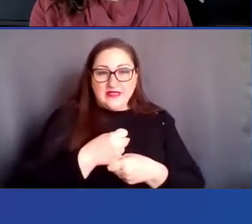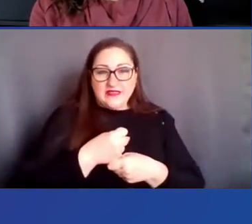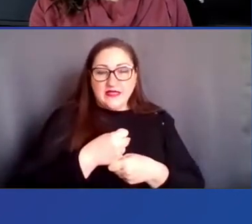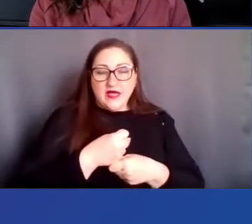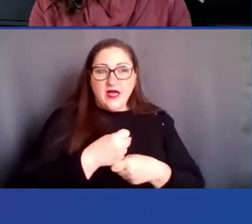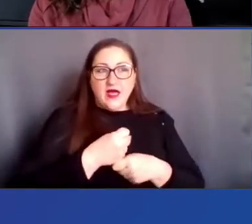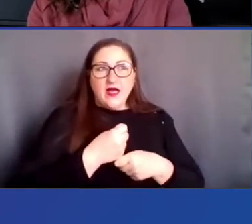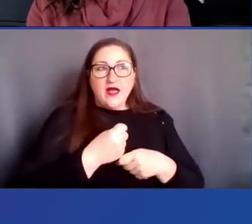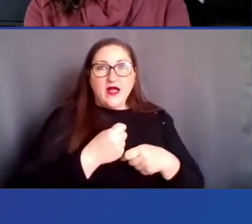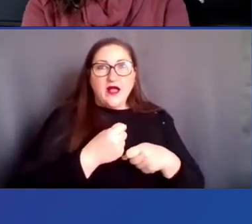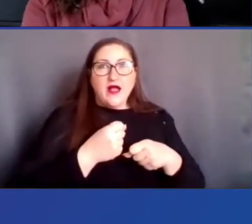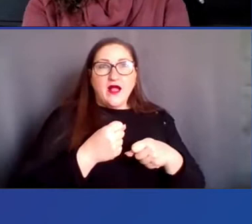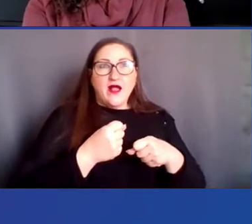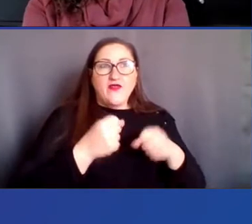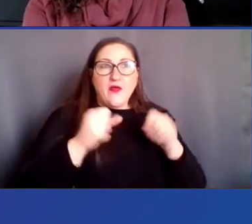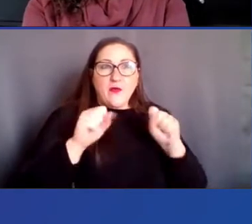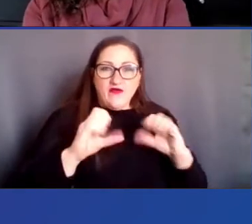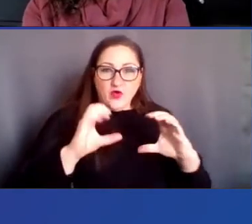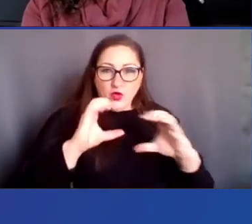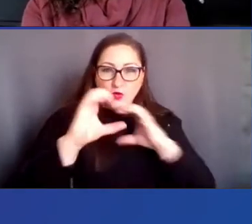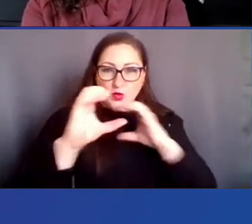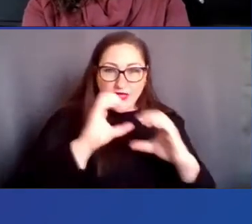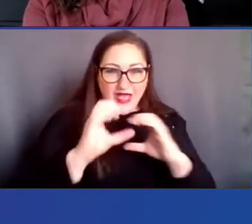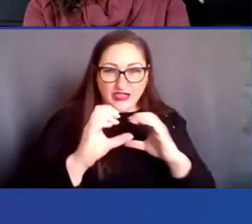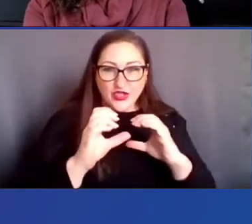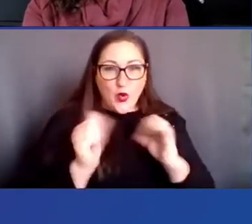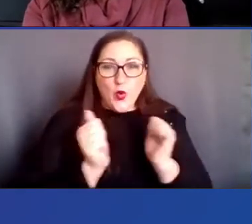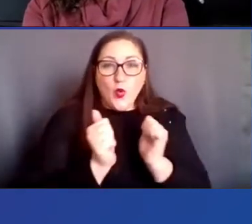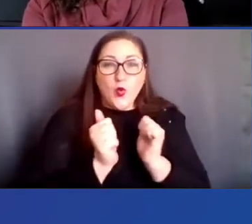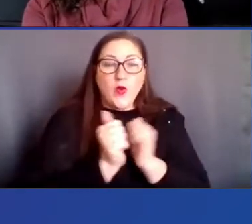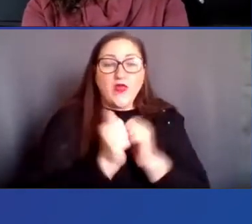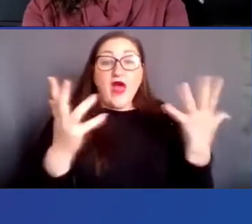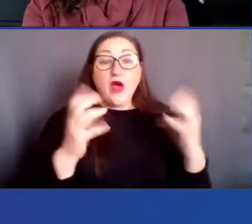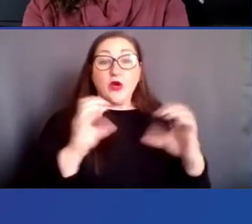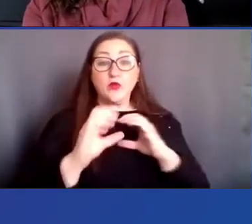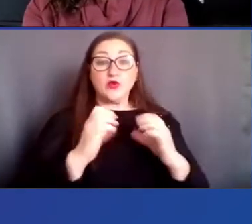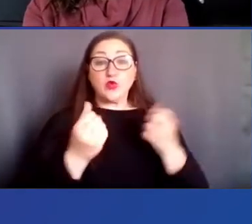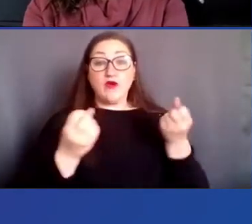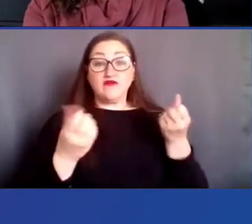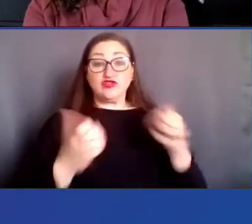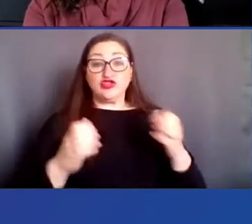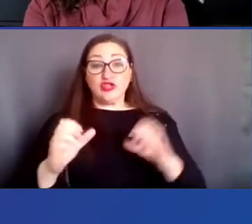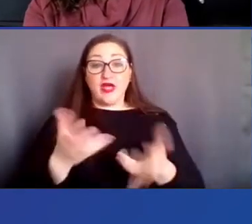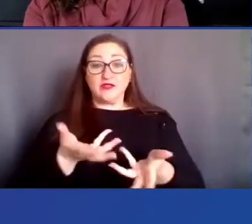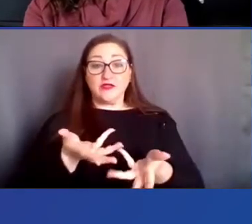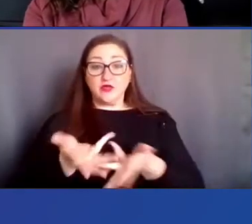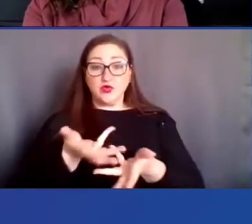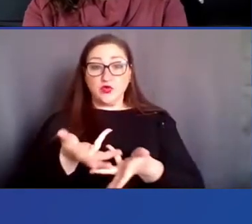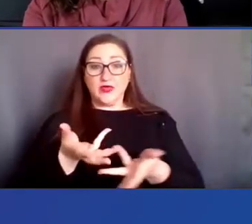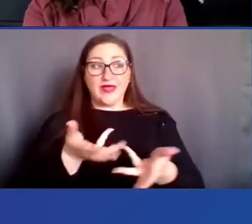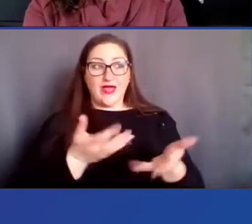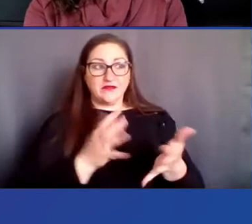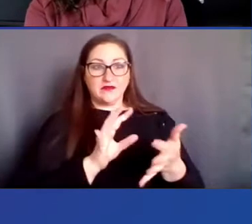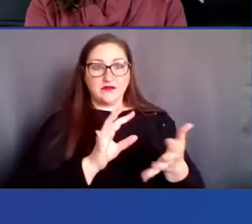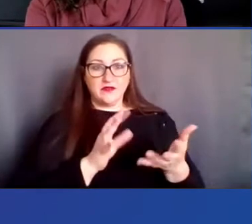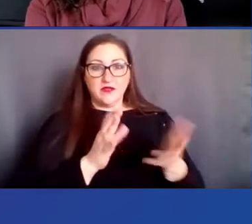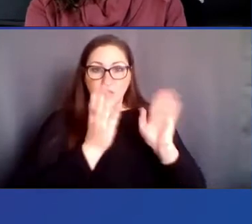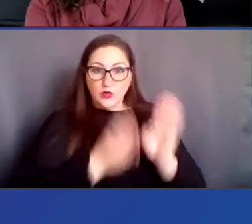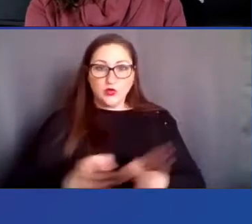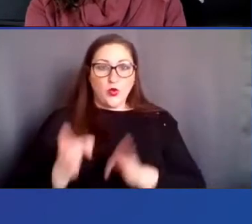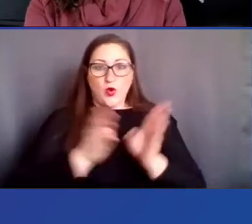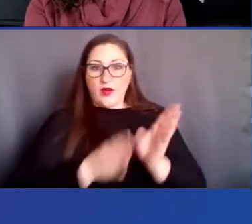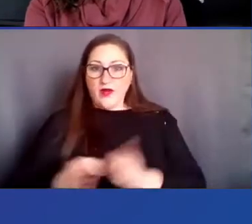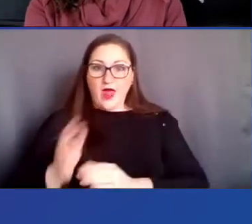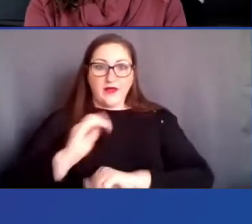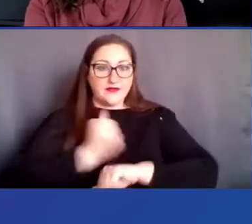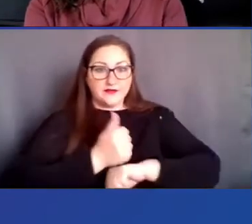which, we don't have those opportunities to engage in action, engage in organizing with folks. And so